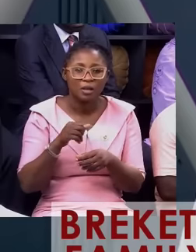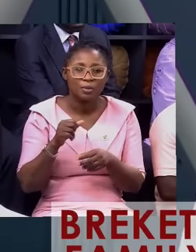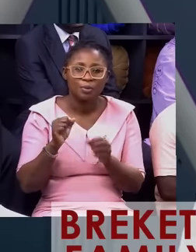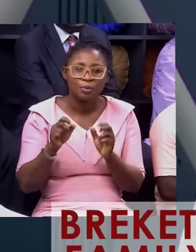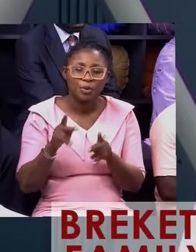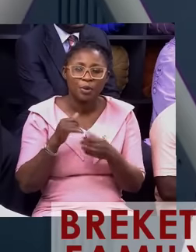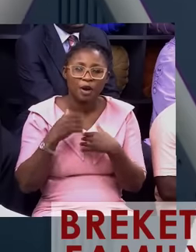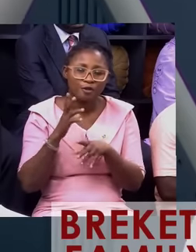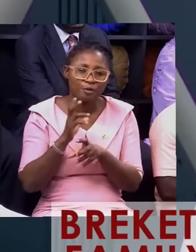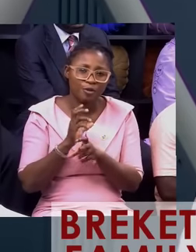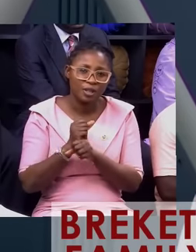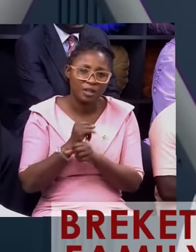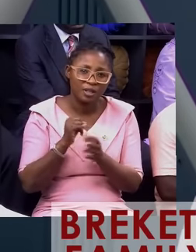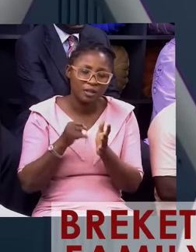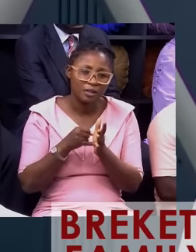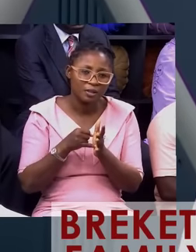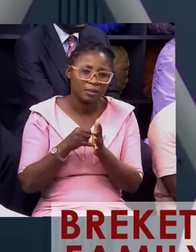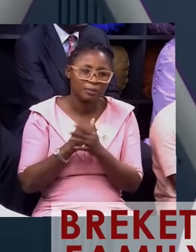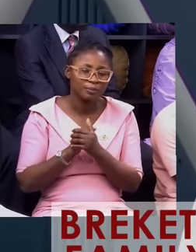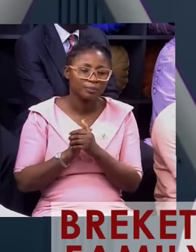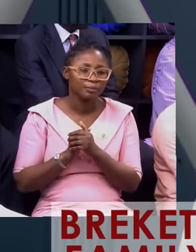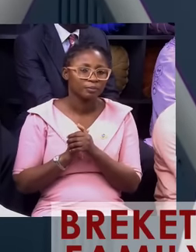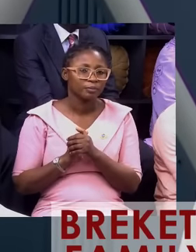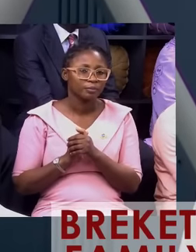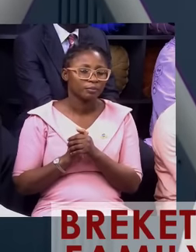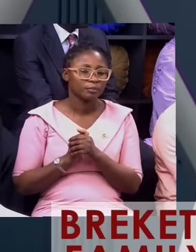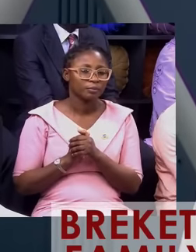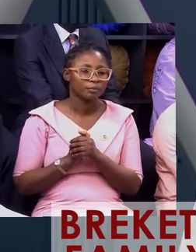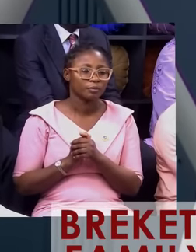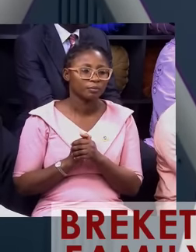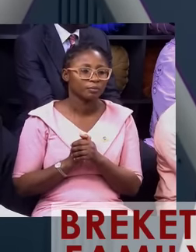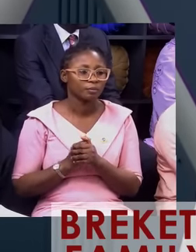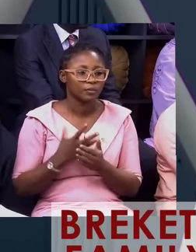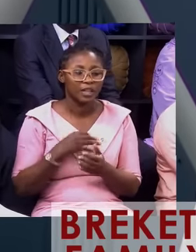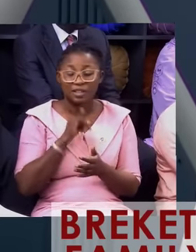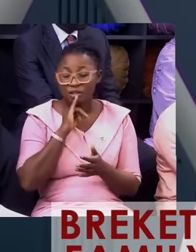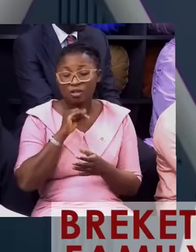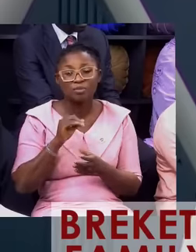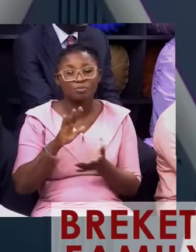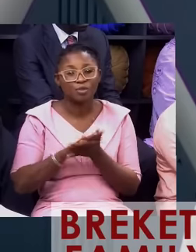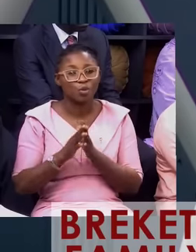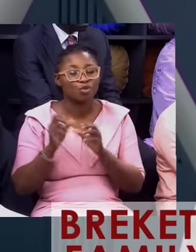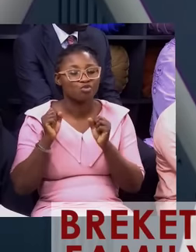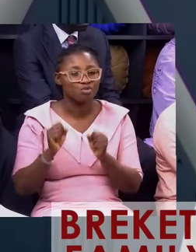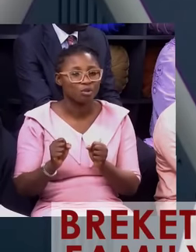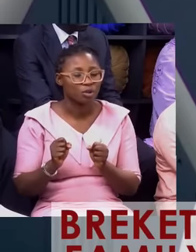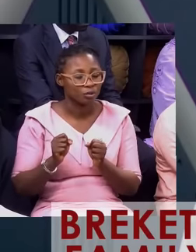to benefit me in 2012 and she's going strong